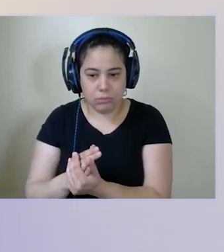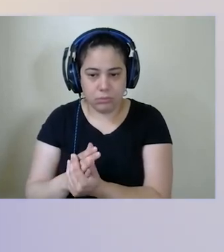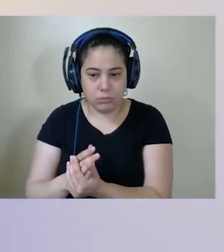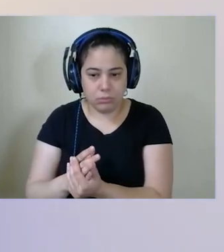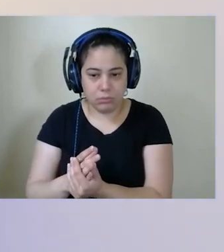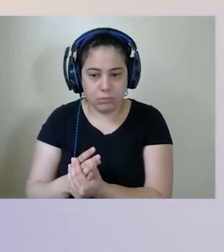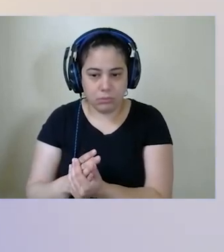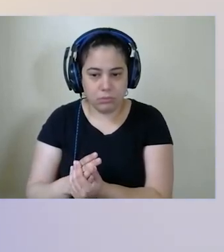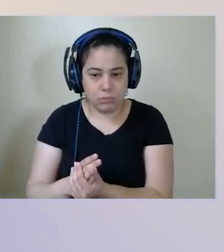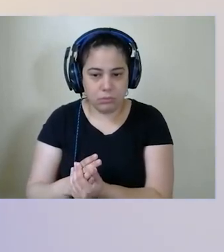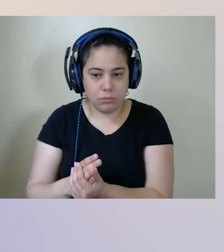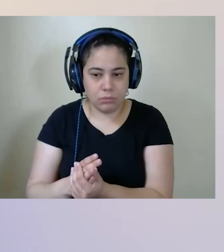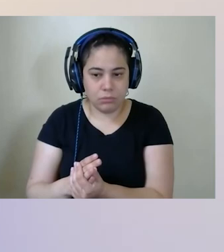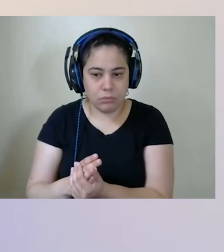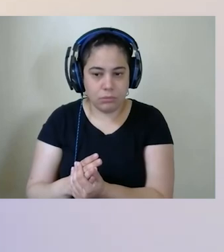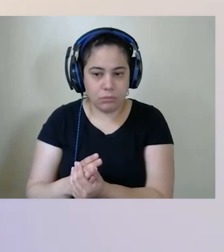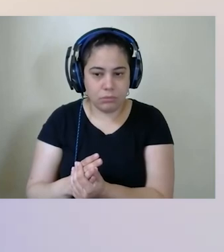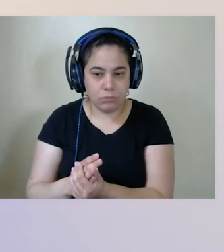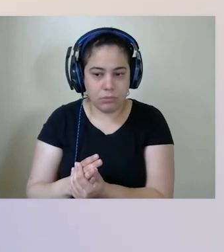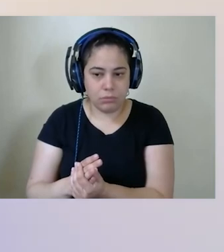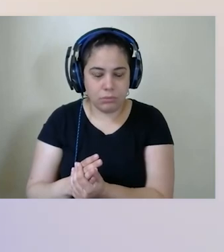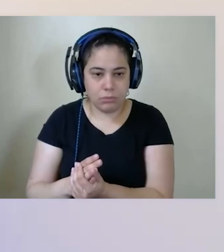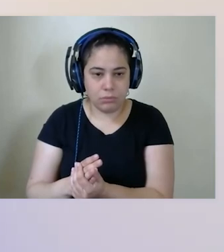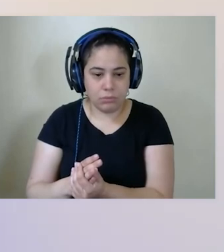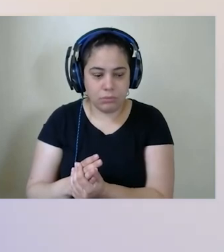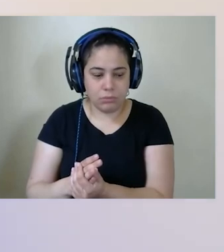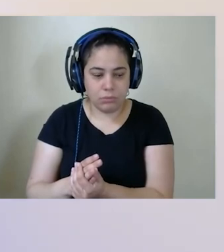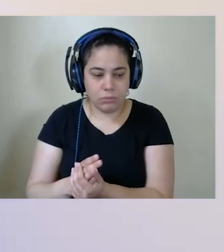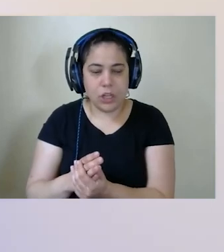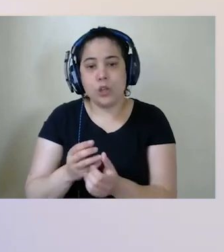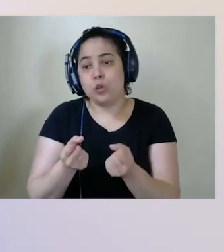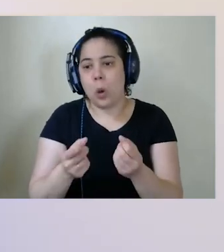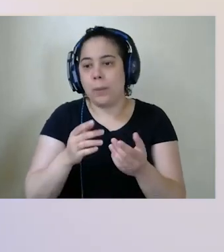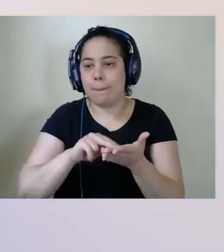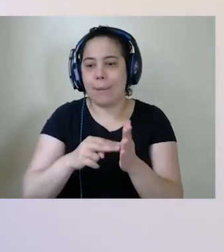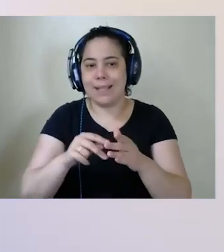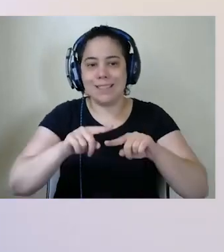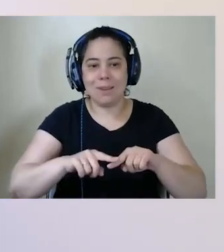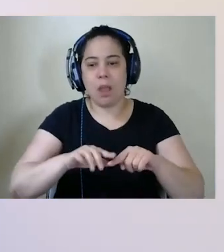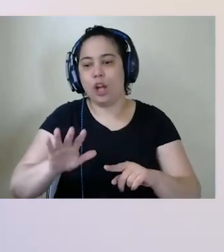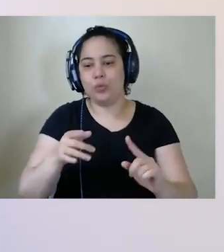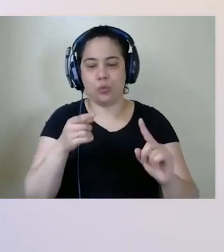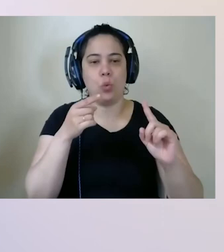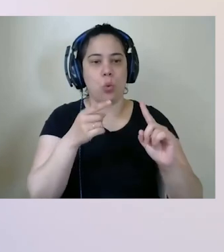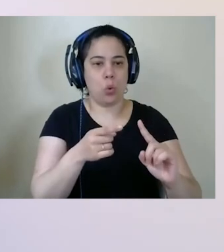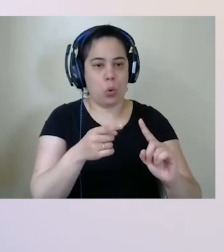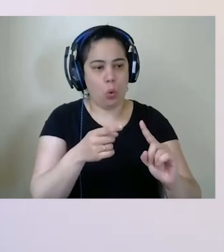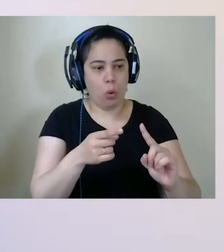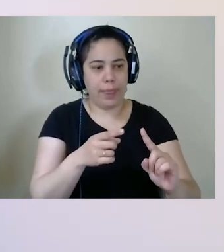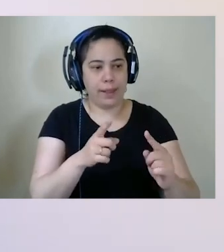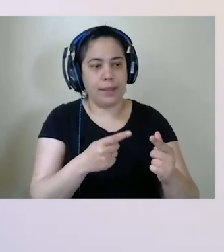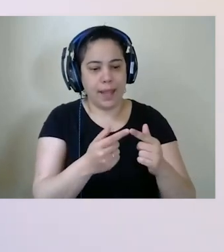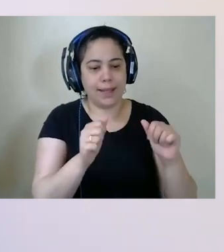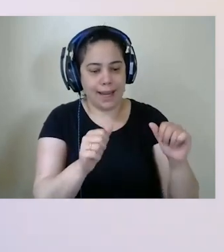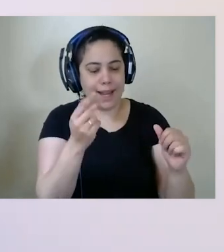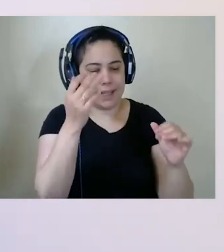partner, or whatever the goal is, and that's met, then that can be the end. But just to go back to the EEG thing, so I went in and I had